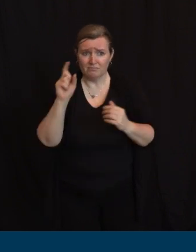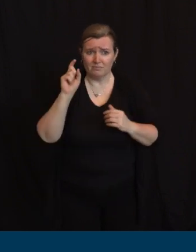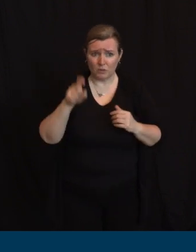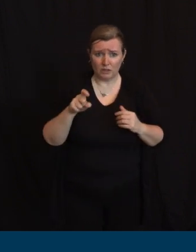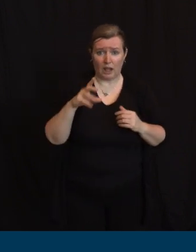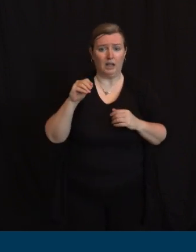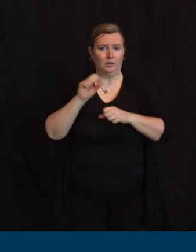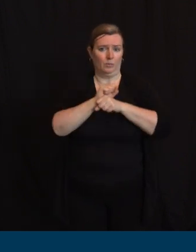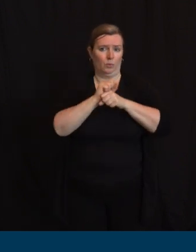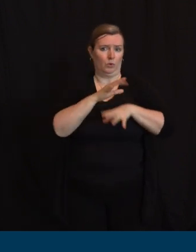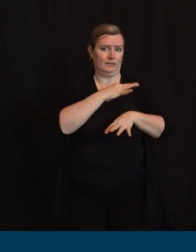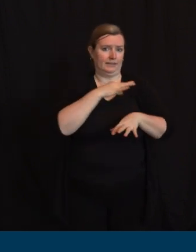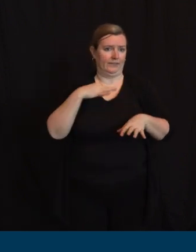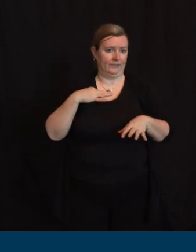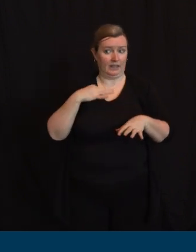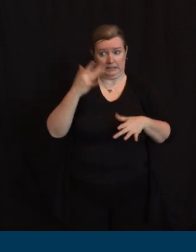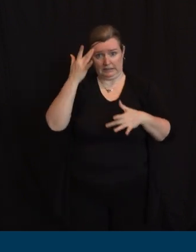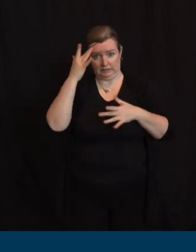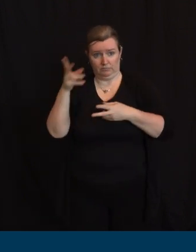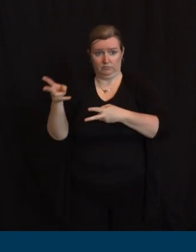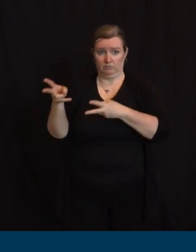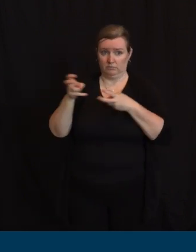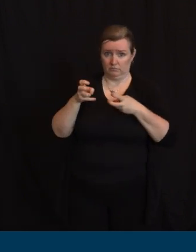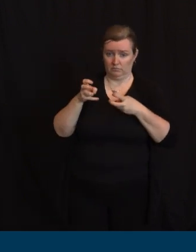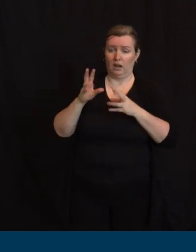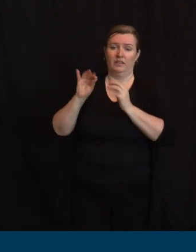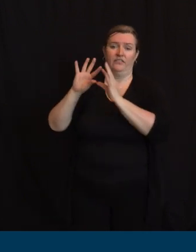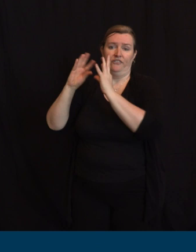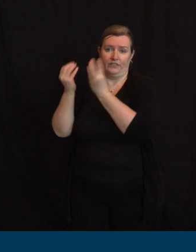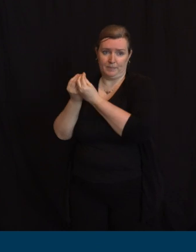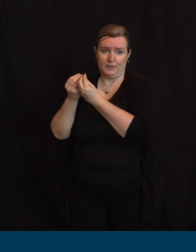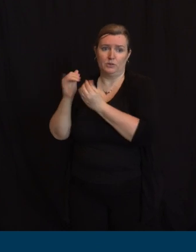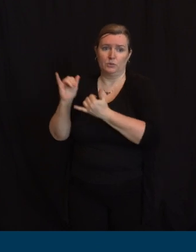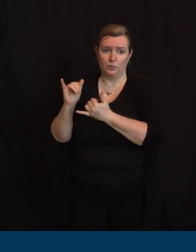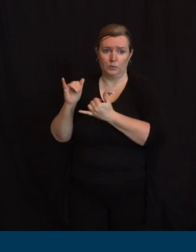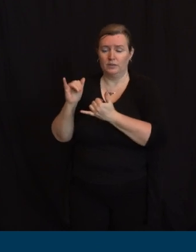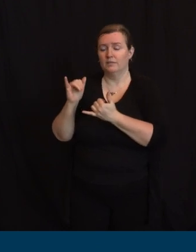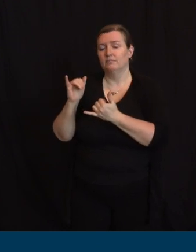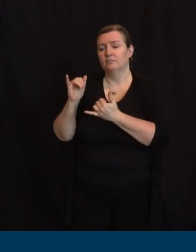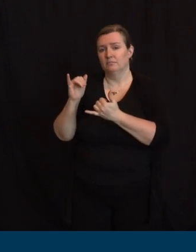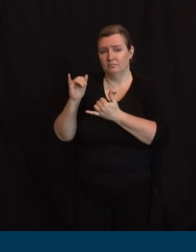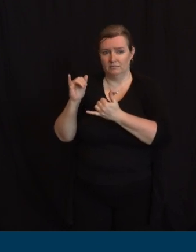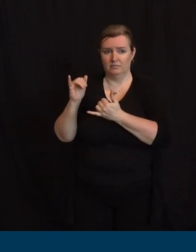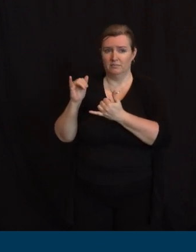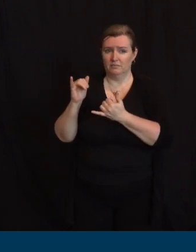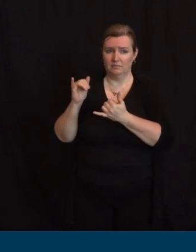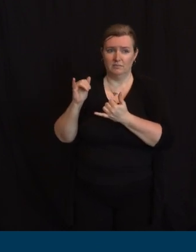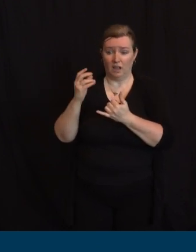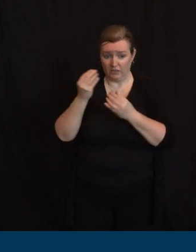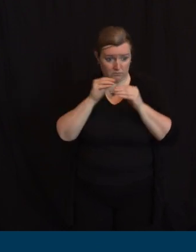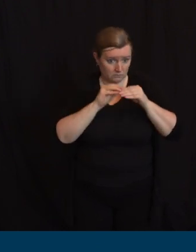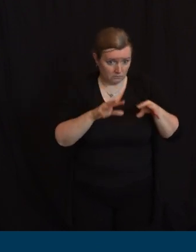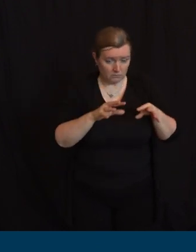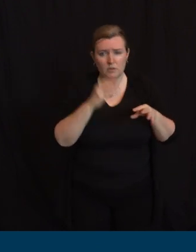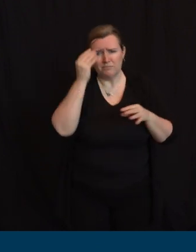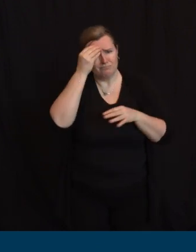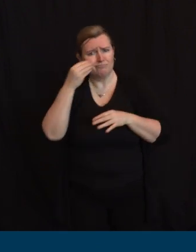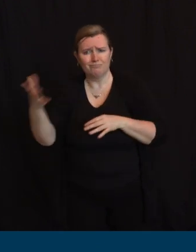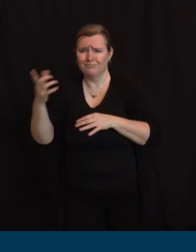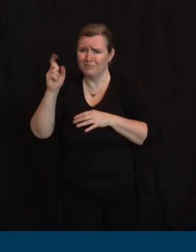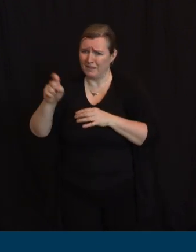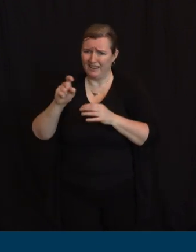of the residents of the outbreaks in their facilities. And we are